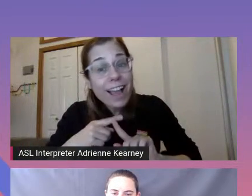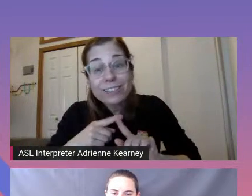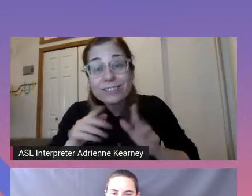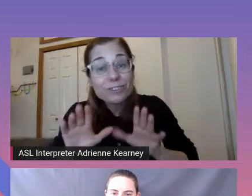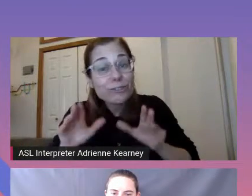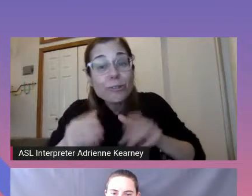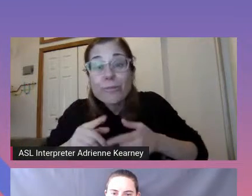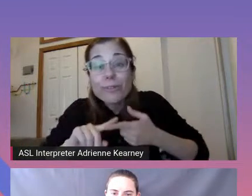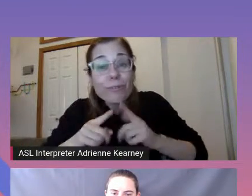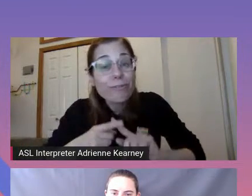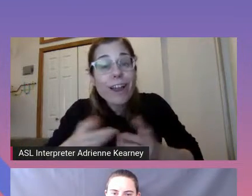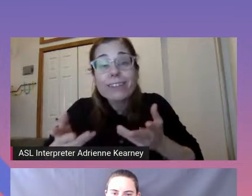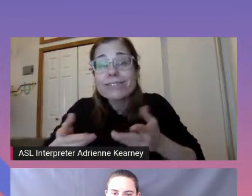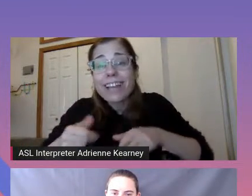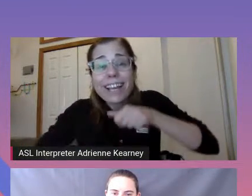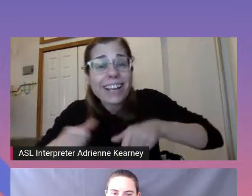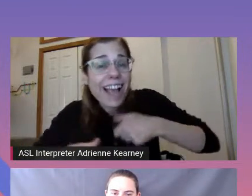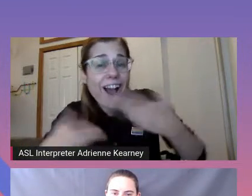woman.